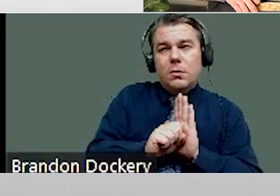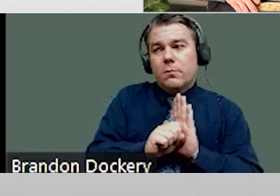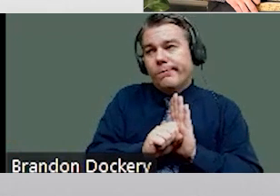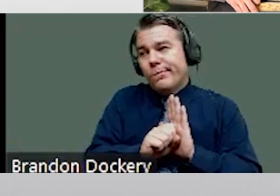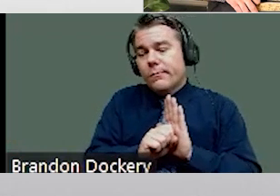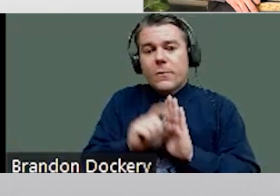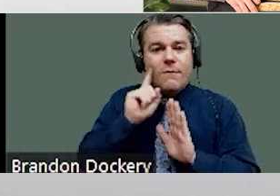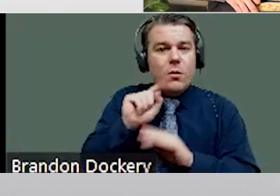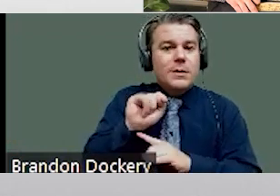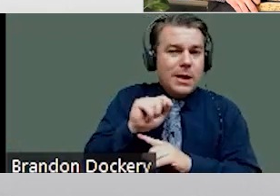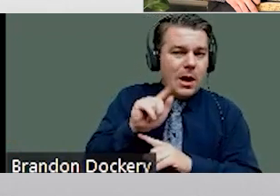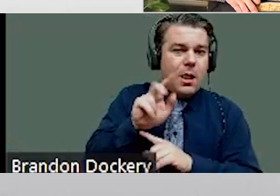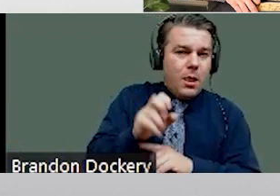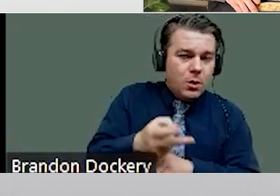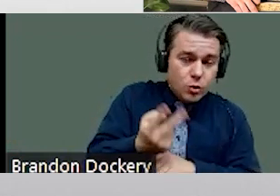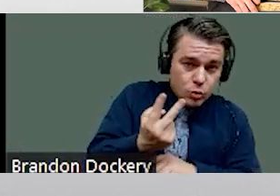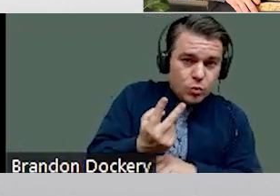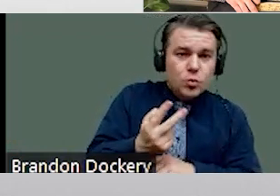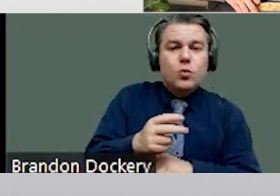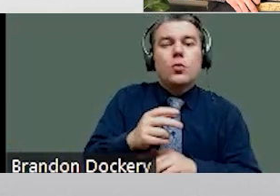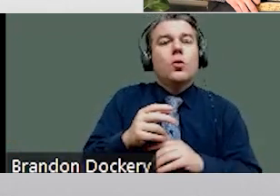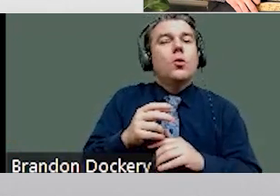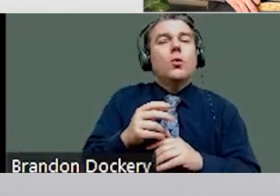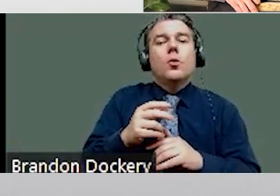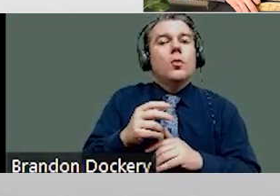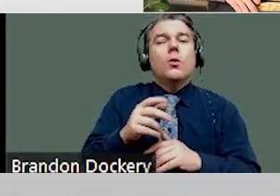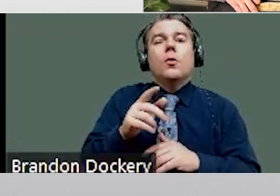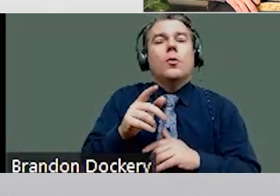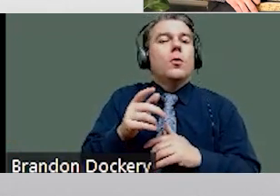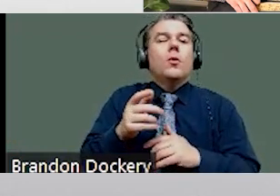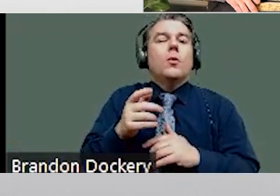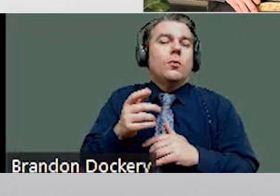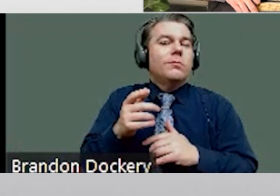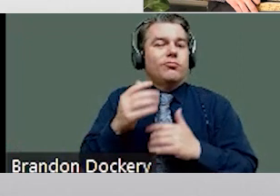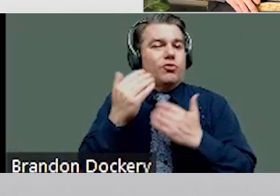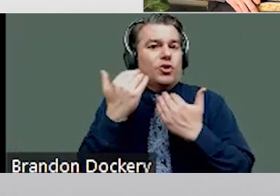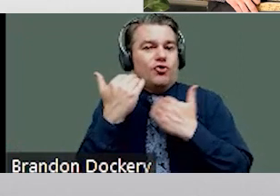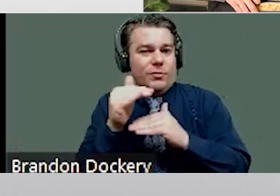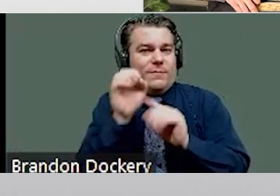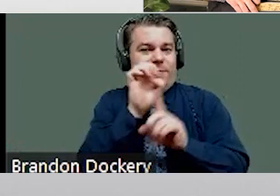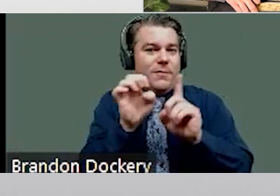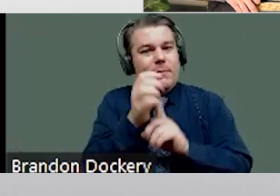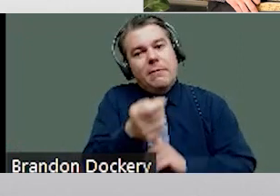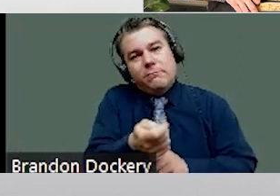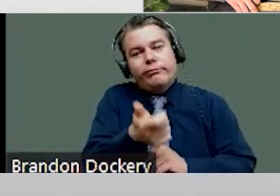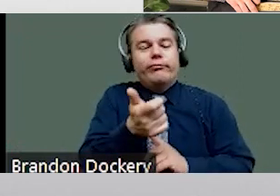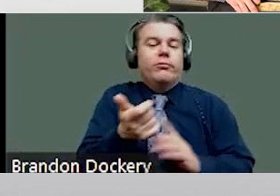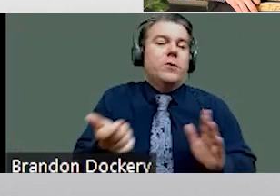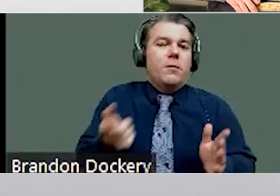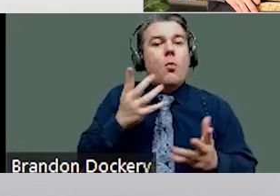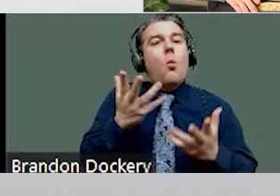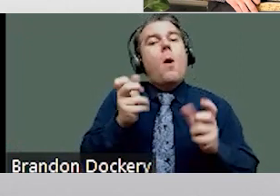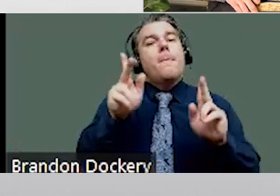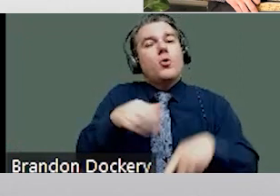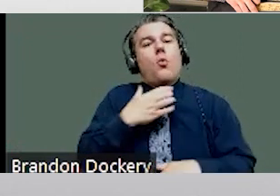around this Title II and least restrictive environment, that One, the person had to desire